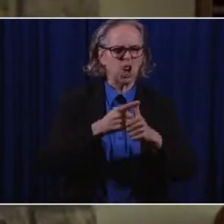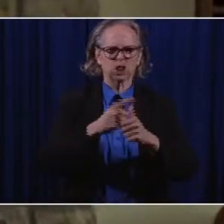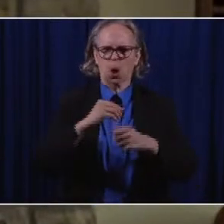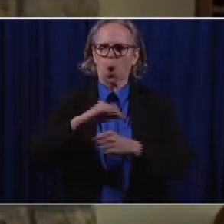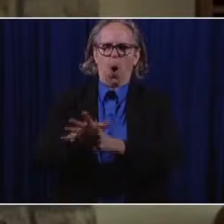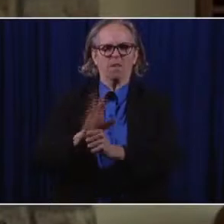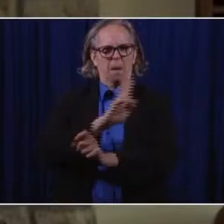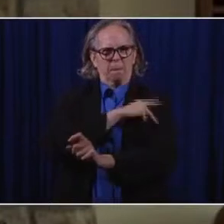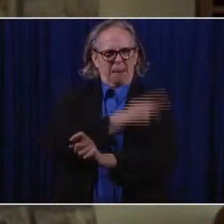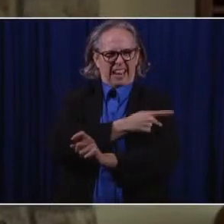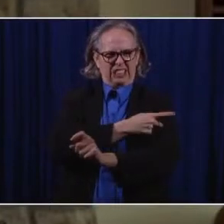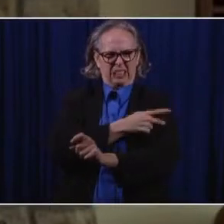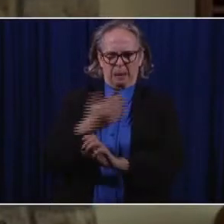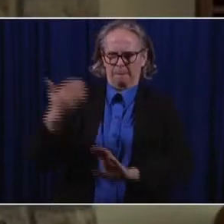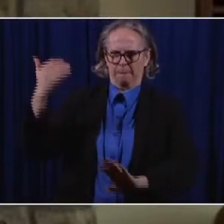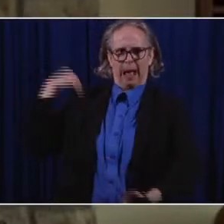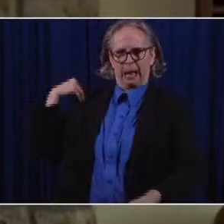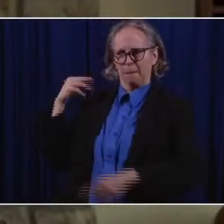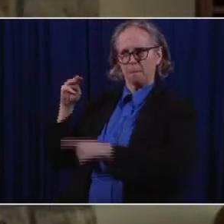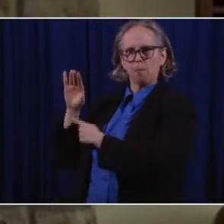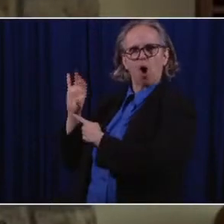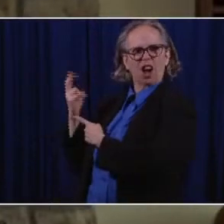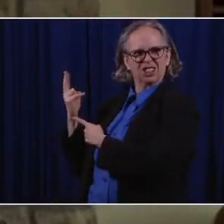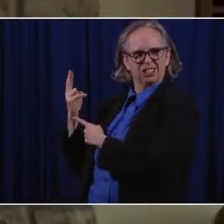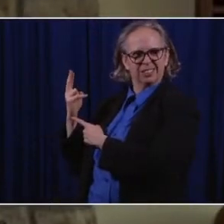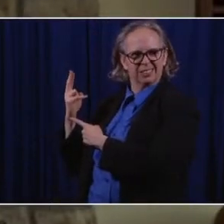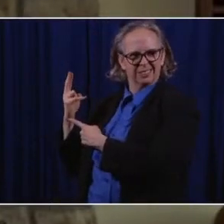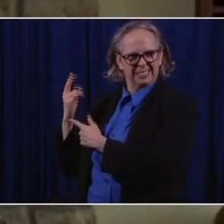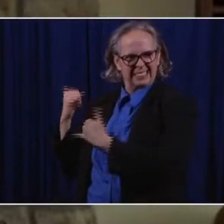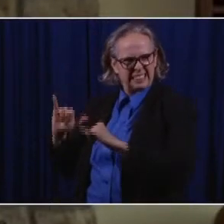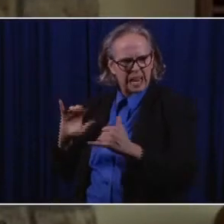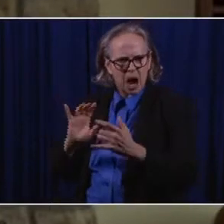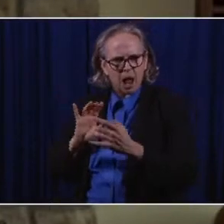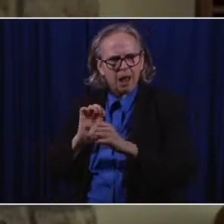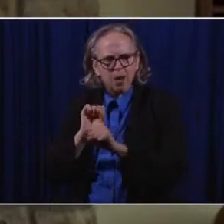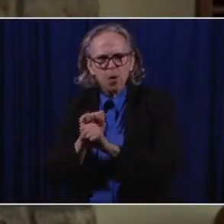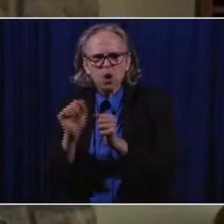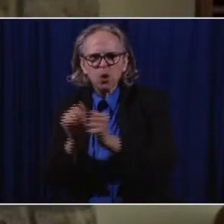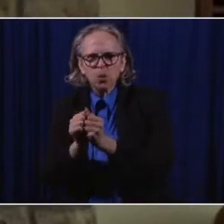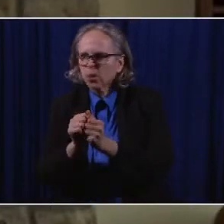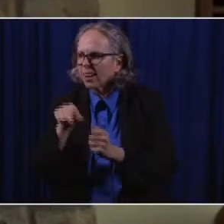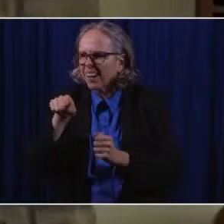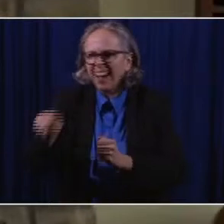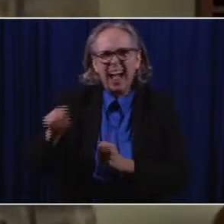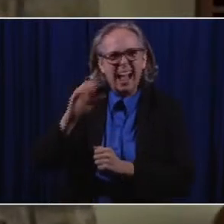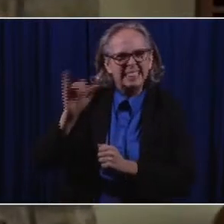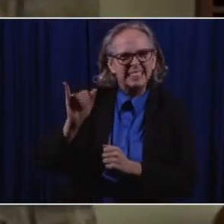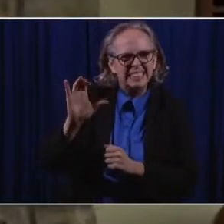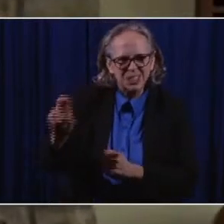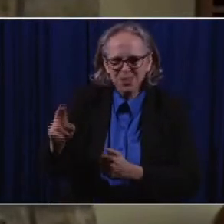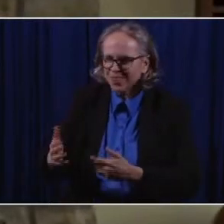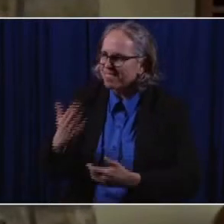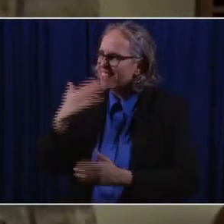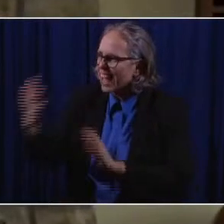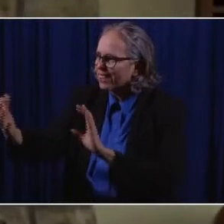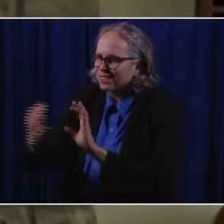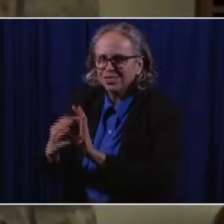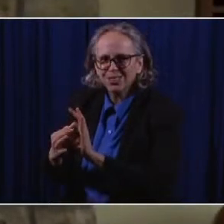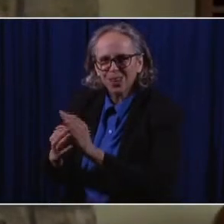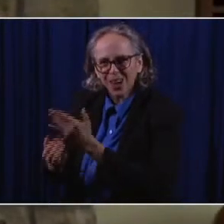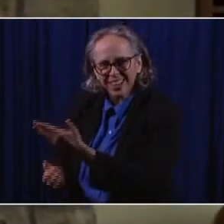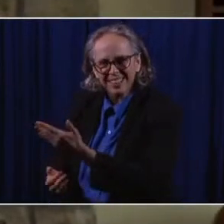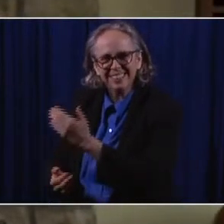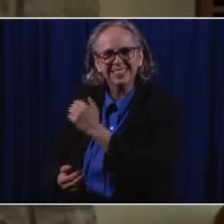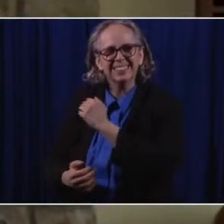COVID intensive care unit. Thank you for joining us. We appreciate it very, very much. Governor. Looks like you're